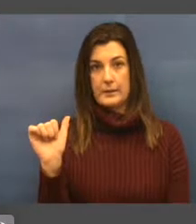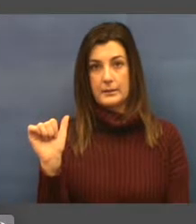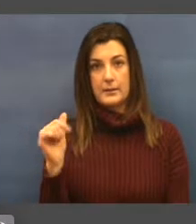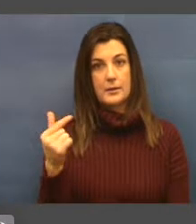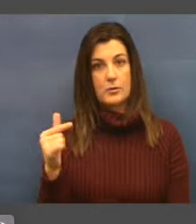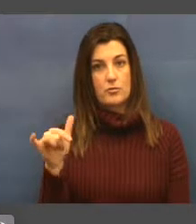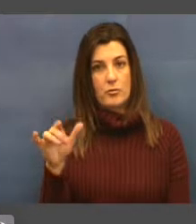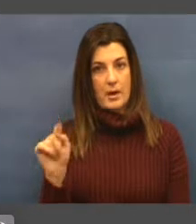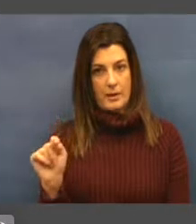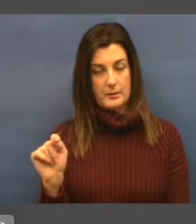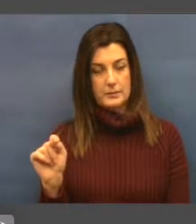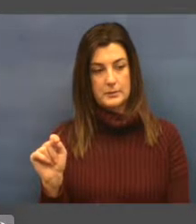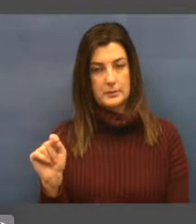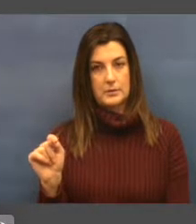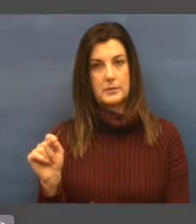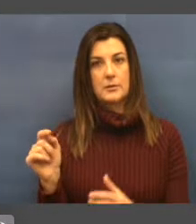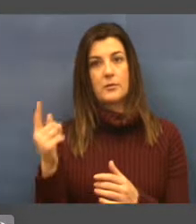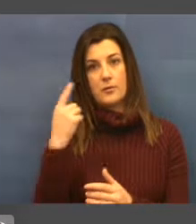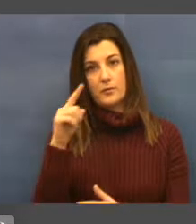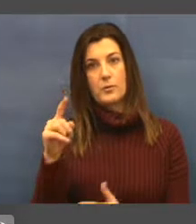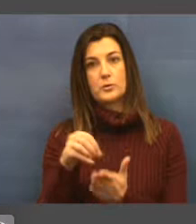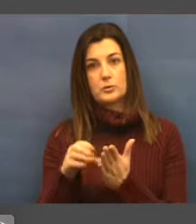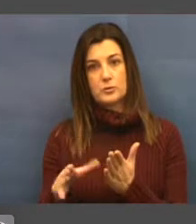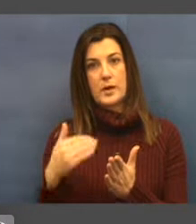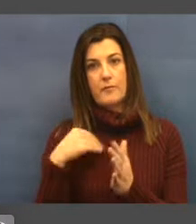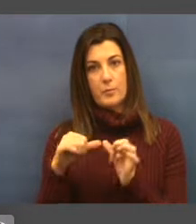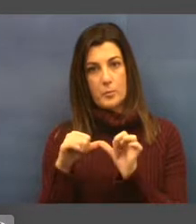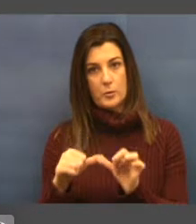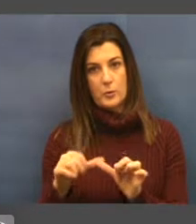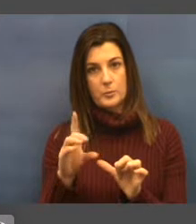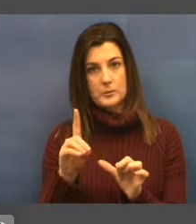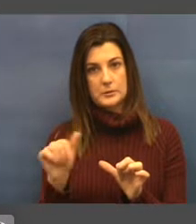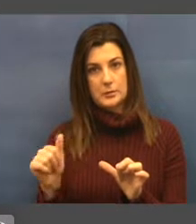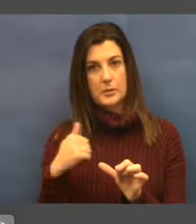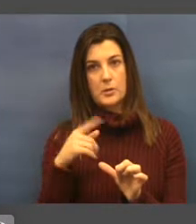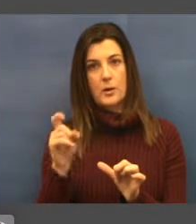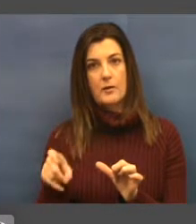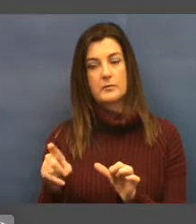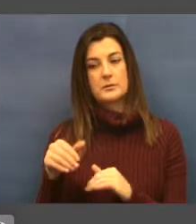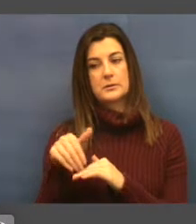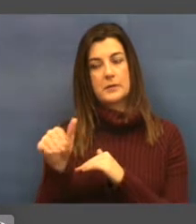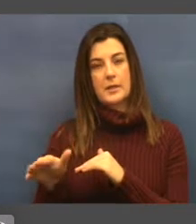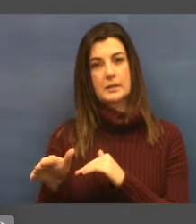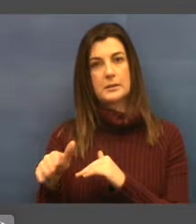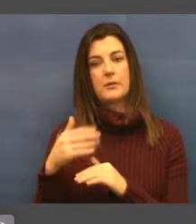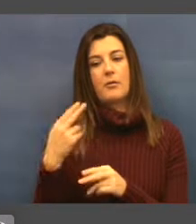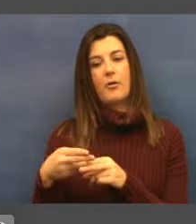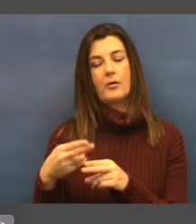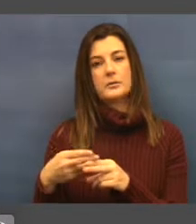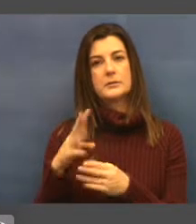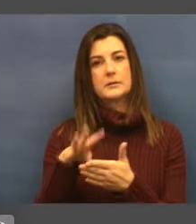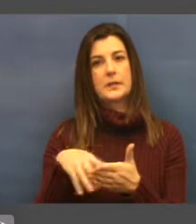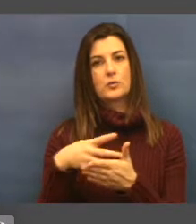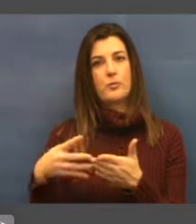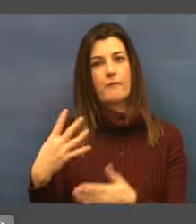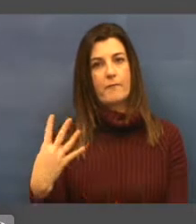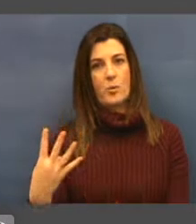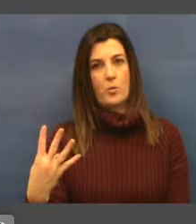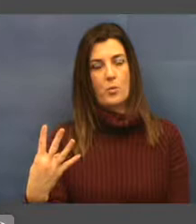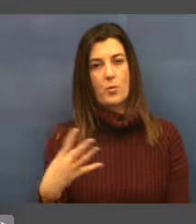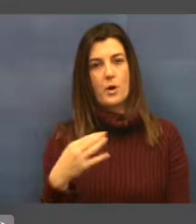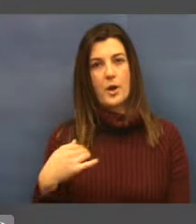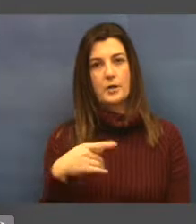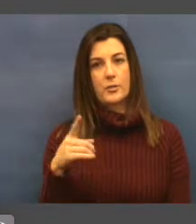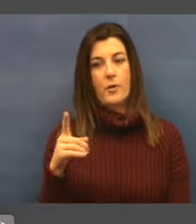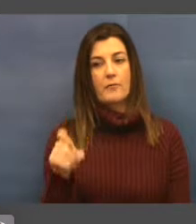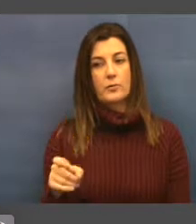the grants for students with permanent disabilities, you do need to submit what's called a Schedule 4. And in order to do that,